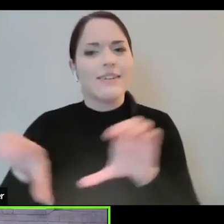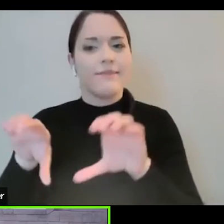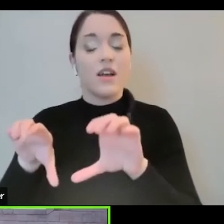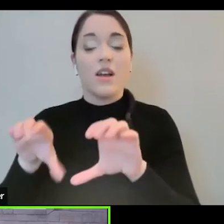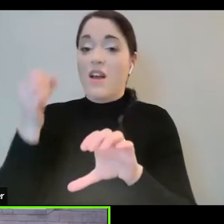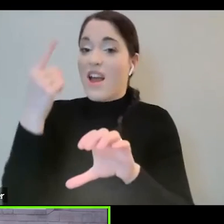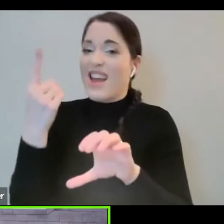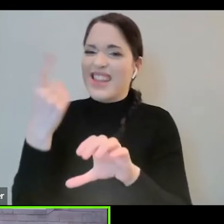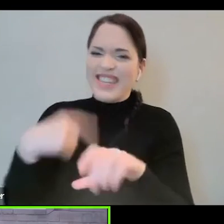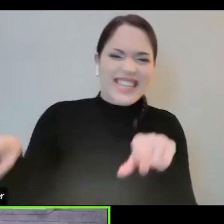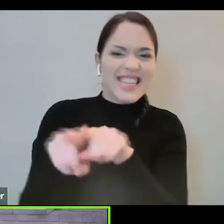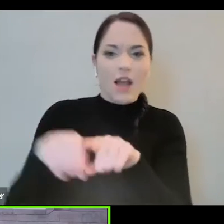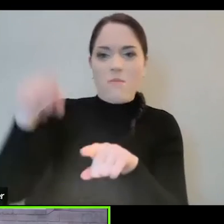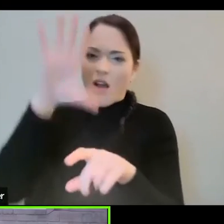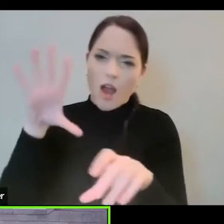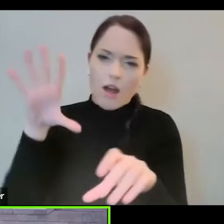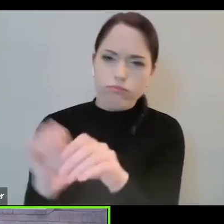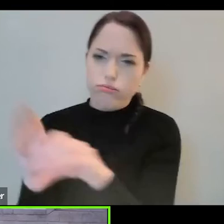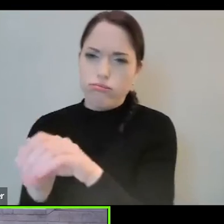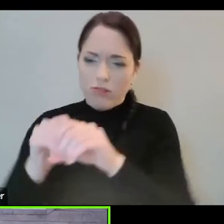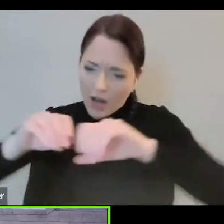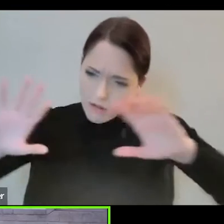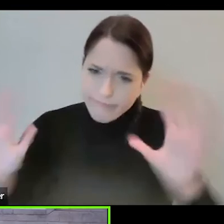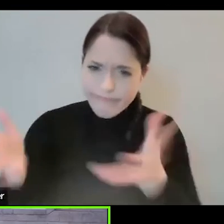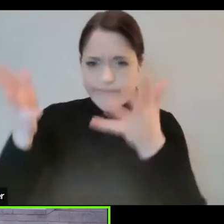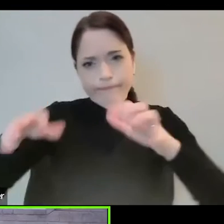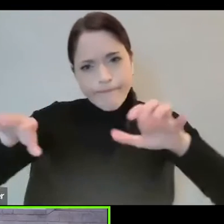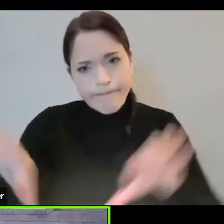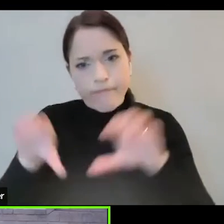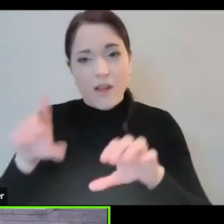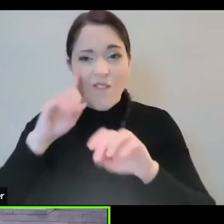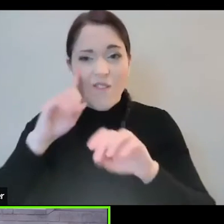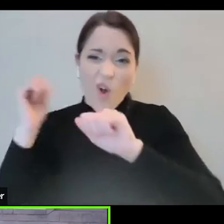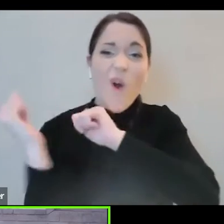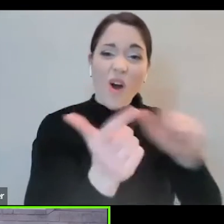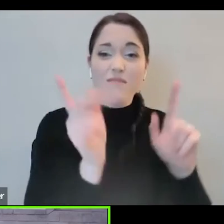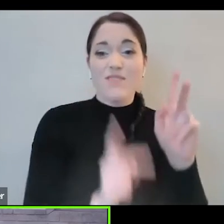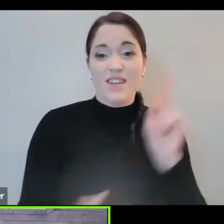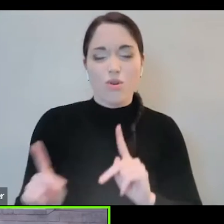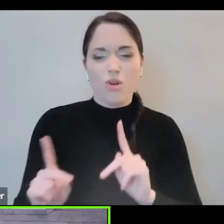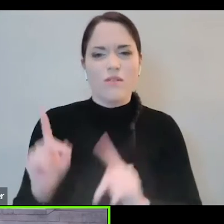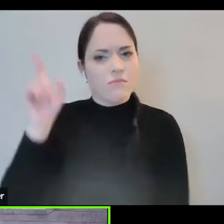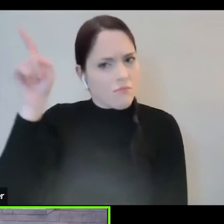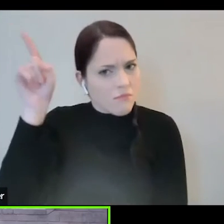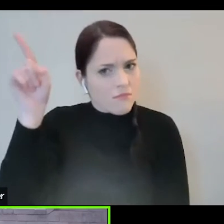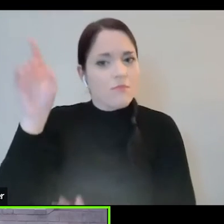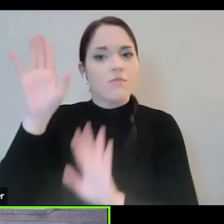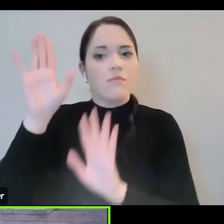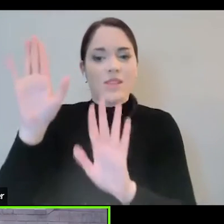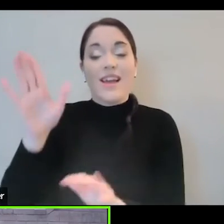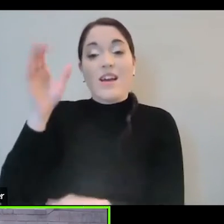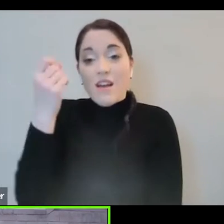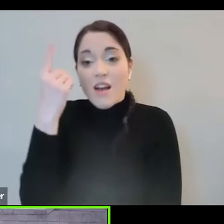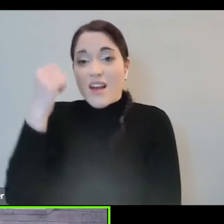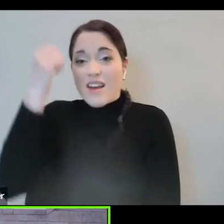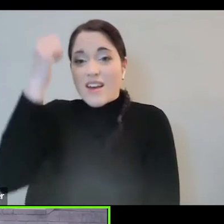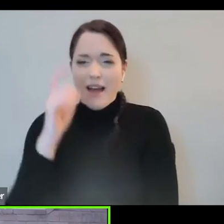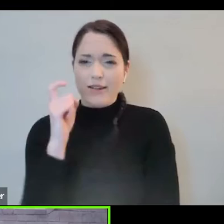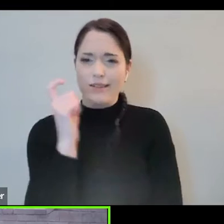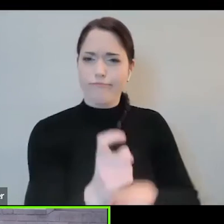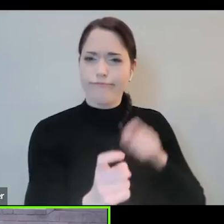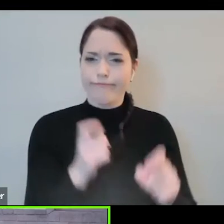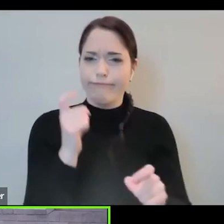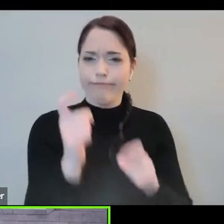God who activates all of them in everyone. To each is given the manifestation of